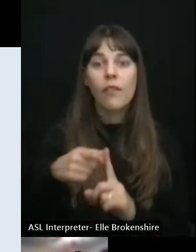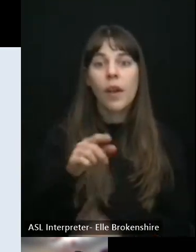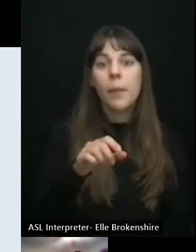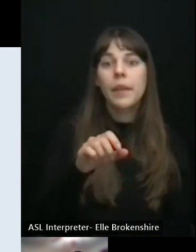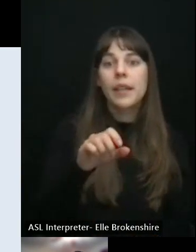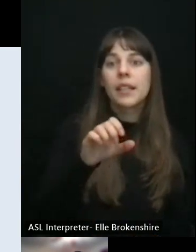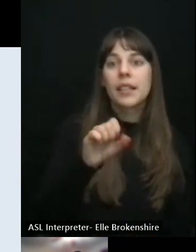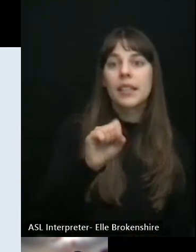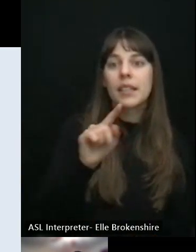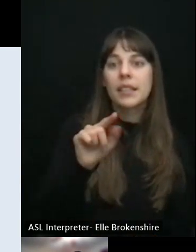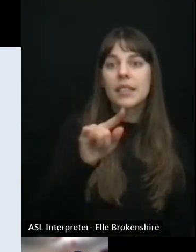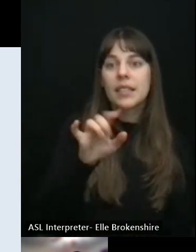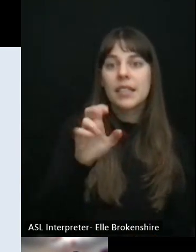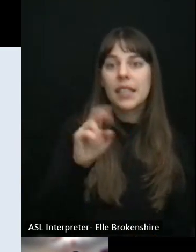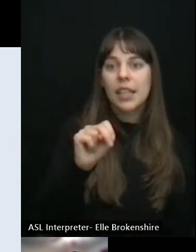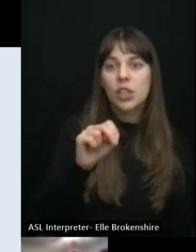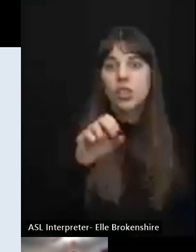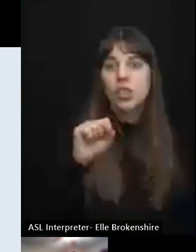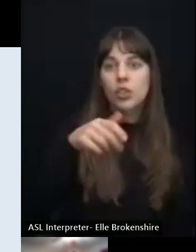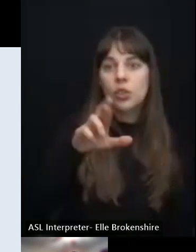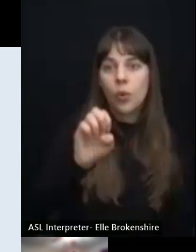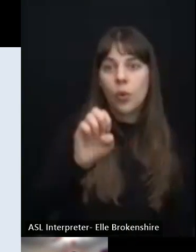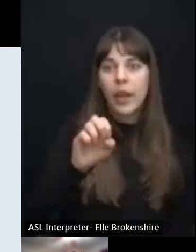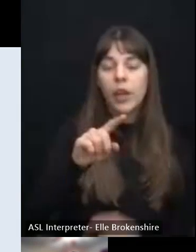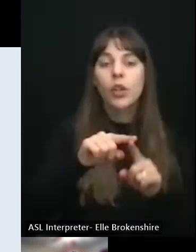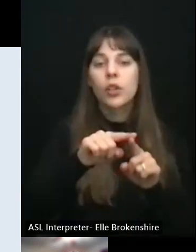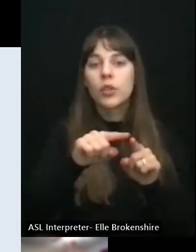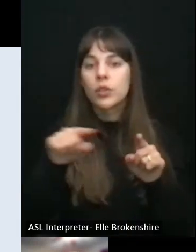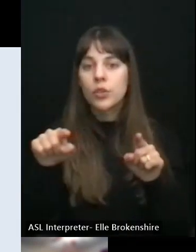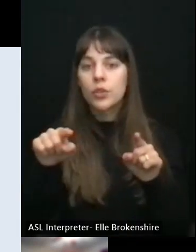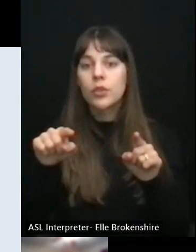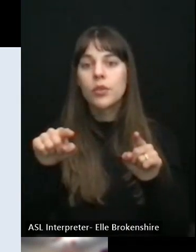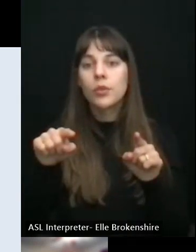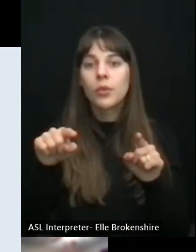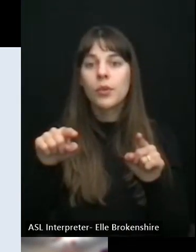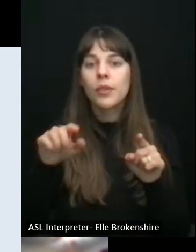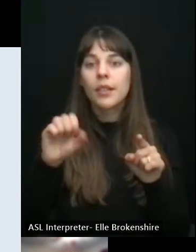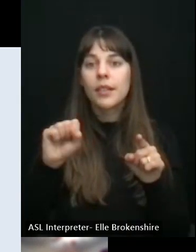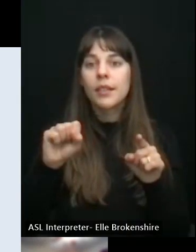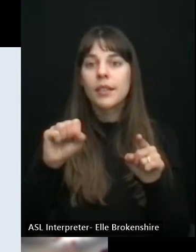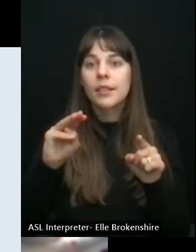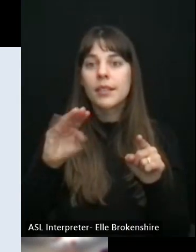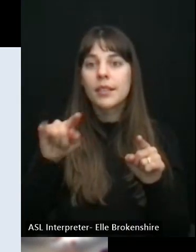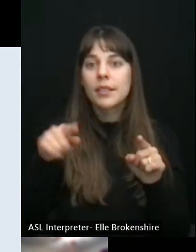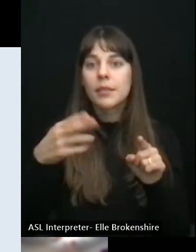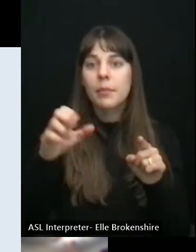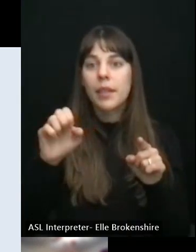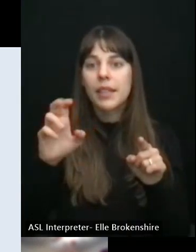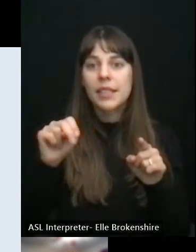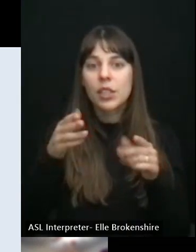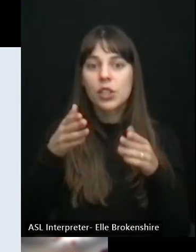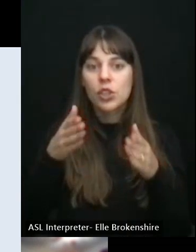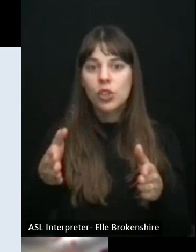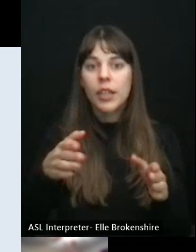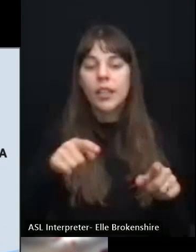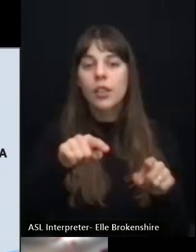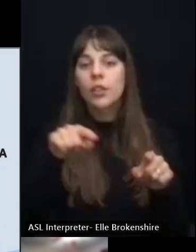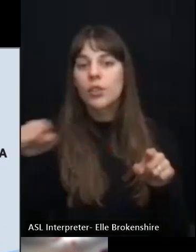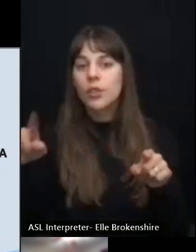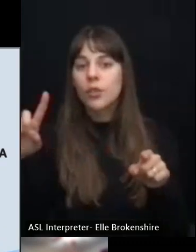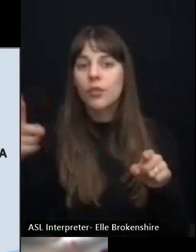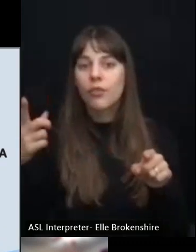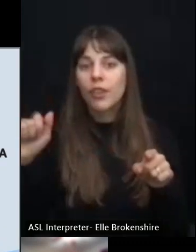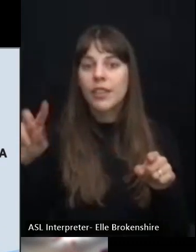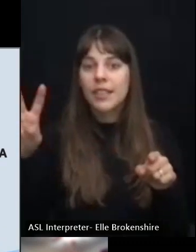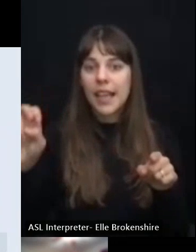First Avenue station? And my second question is, I haven't seen anything at all mentioned about the Silver